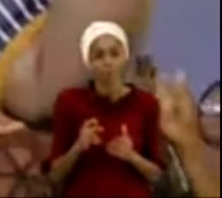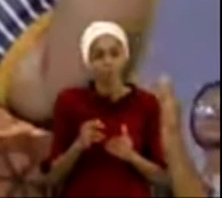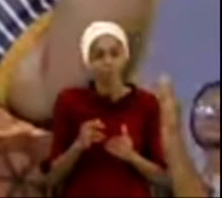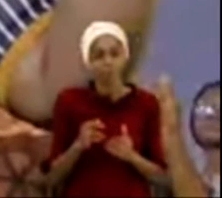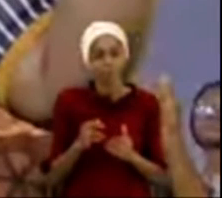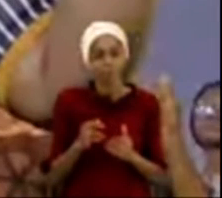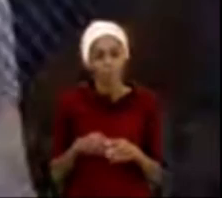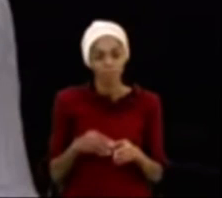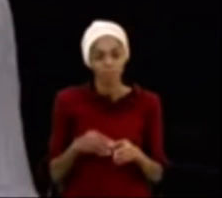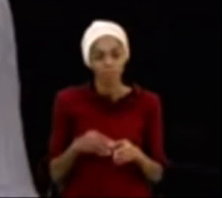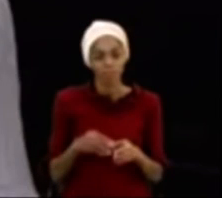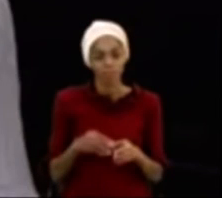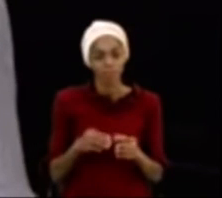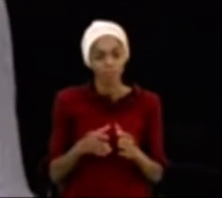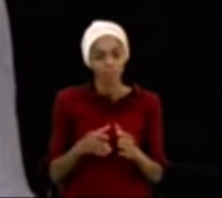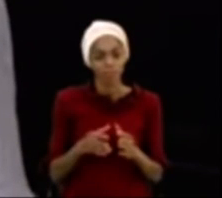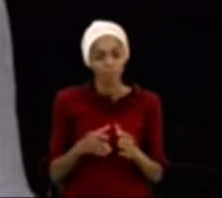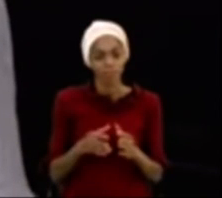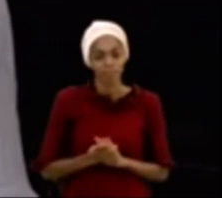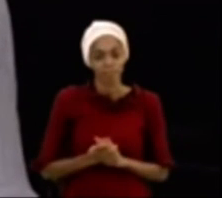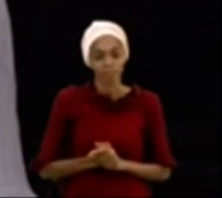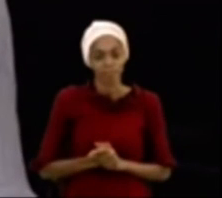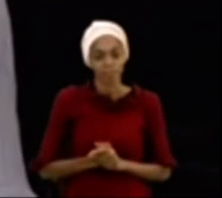And the psalmist said in Psalm 42,